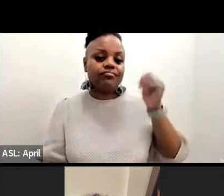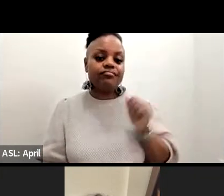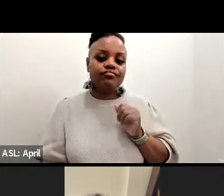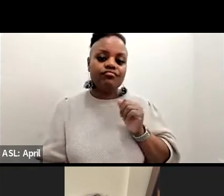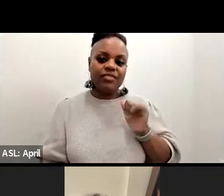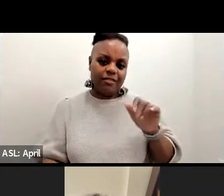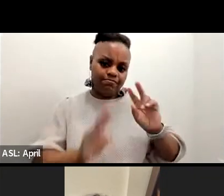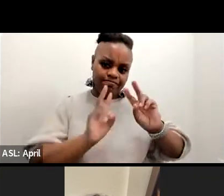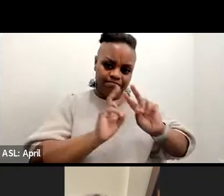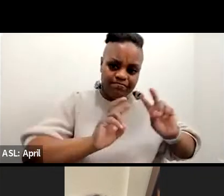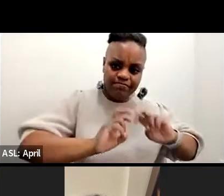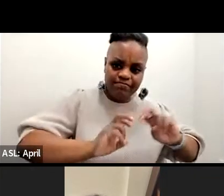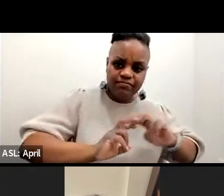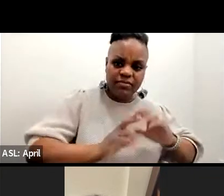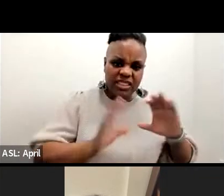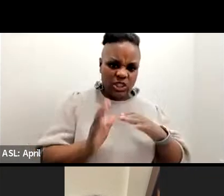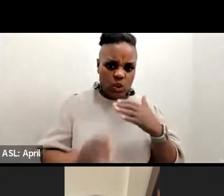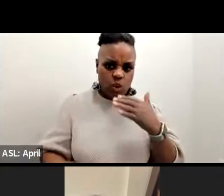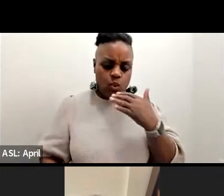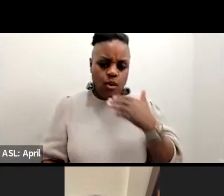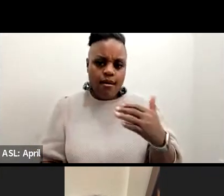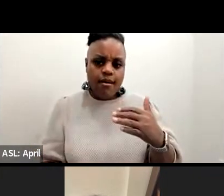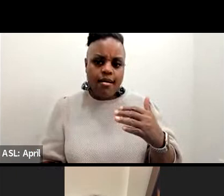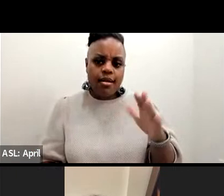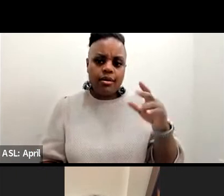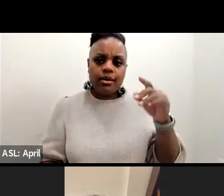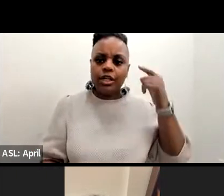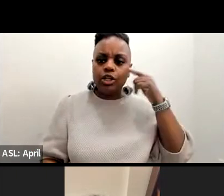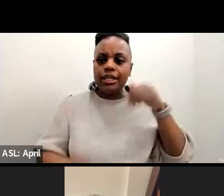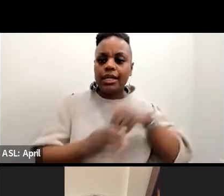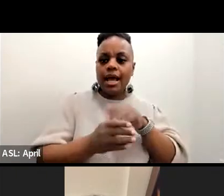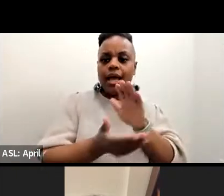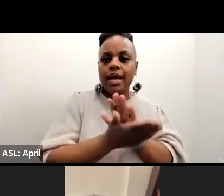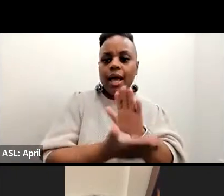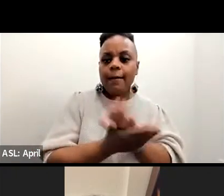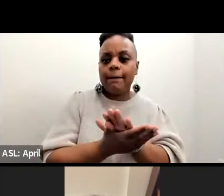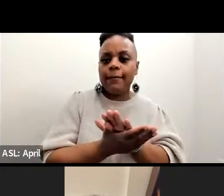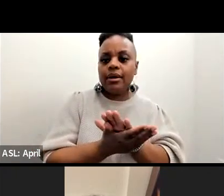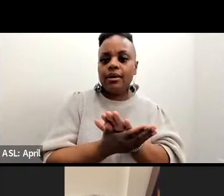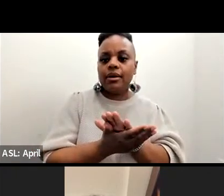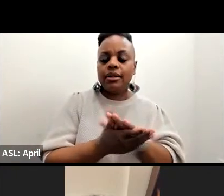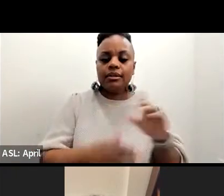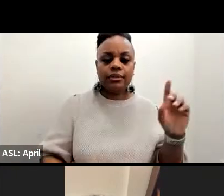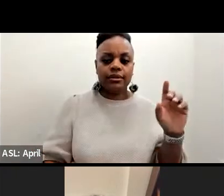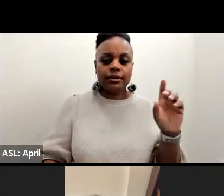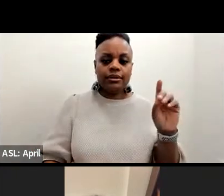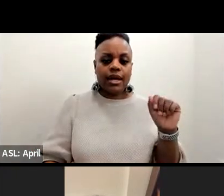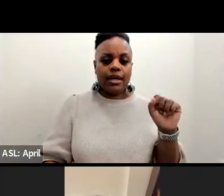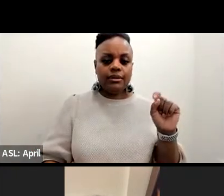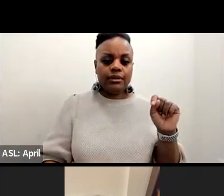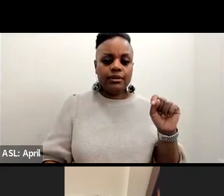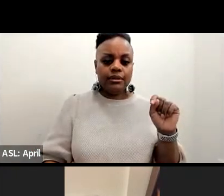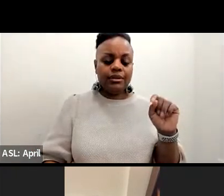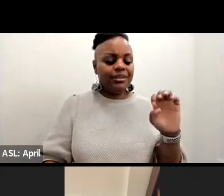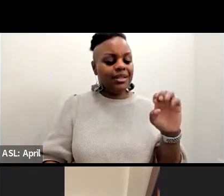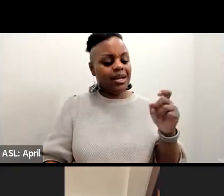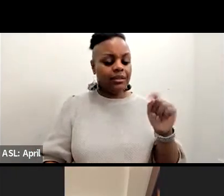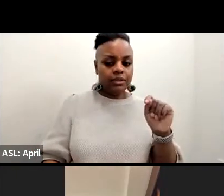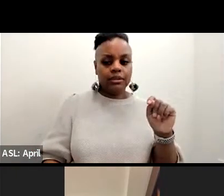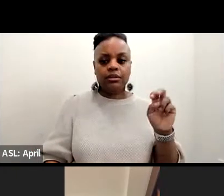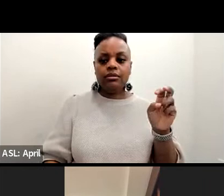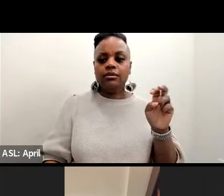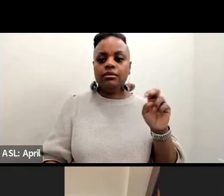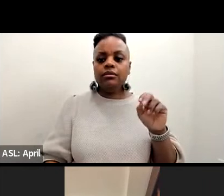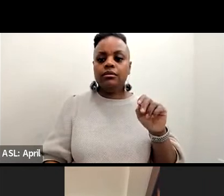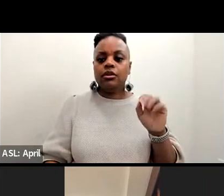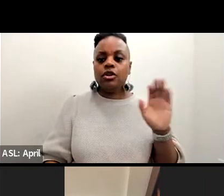even, you know, in public writing about the Brotherhood, about different generations within the organization. The